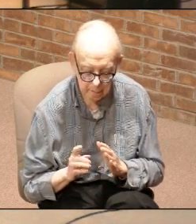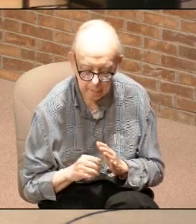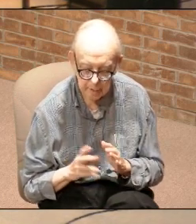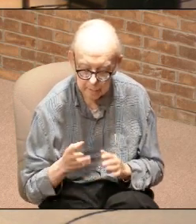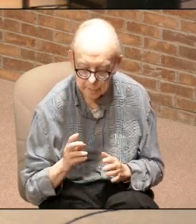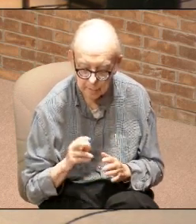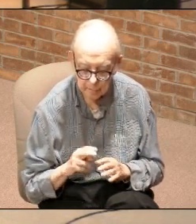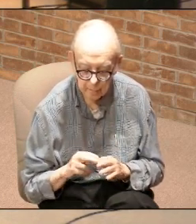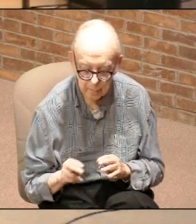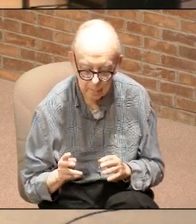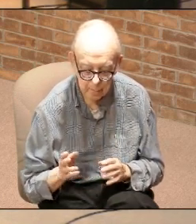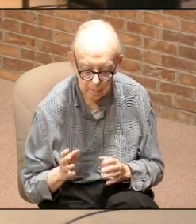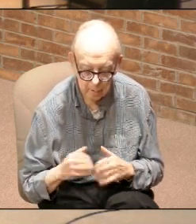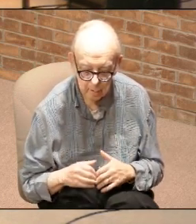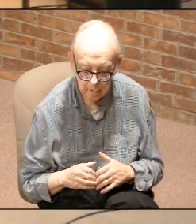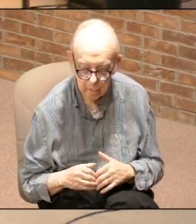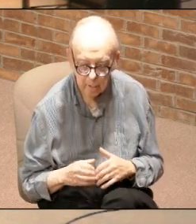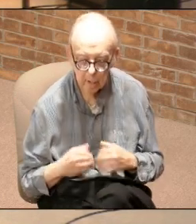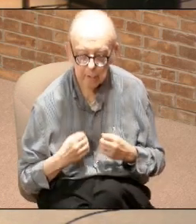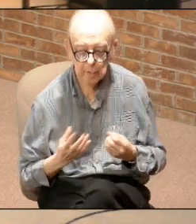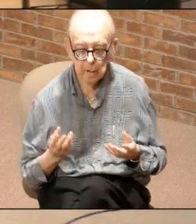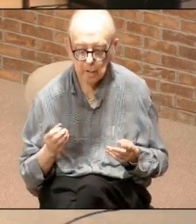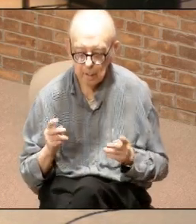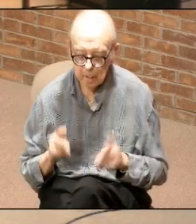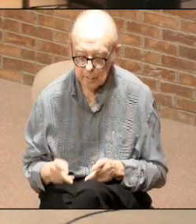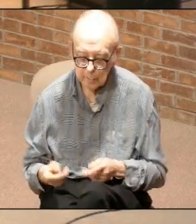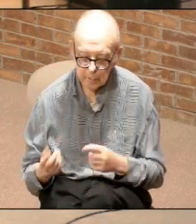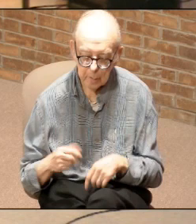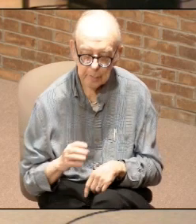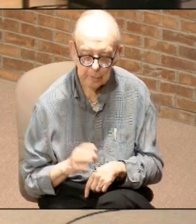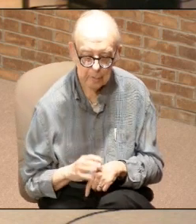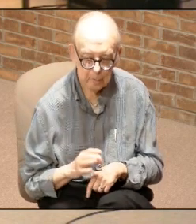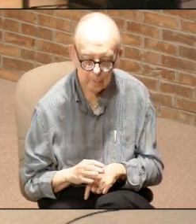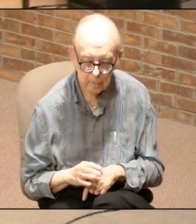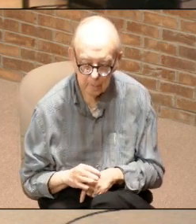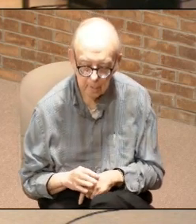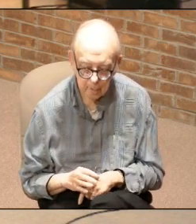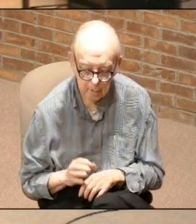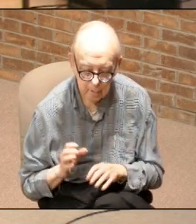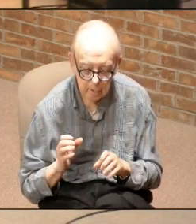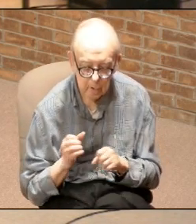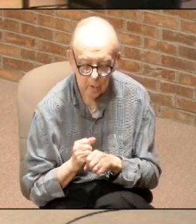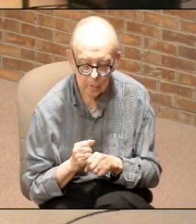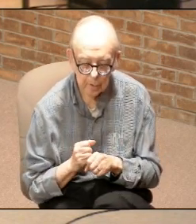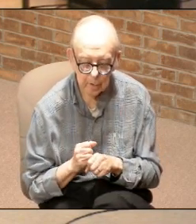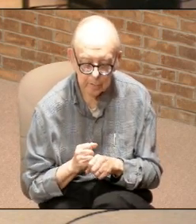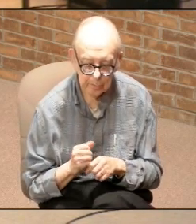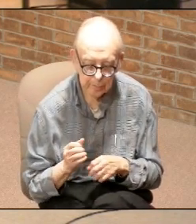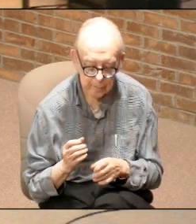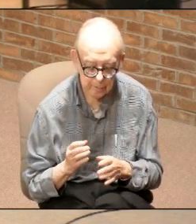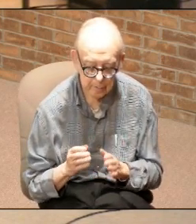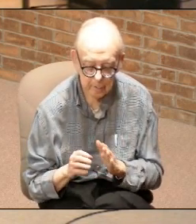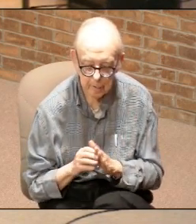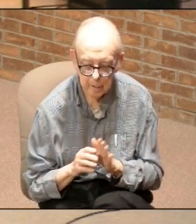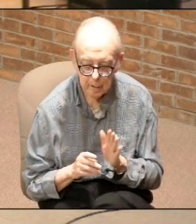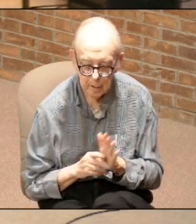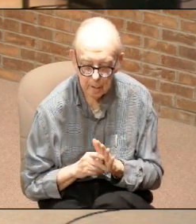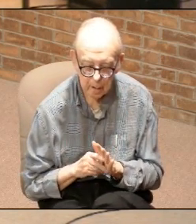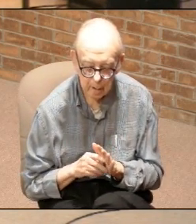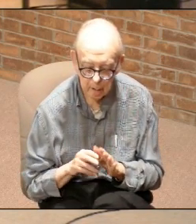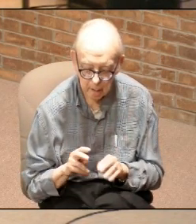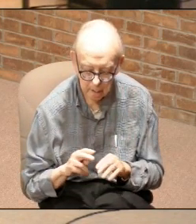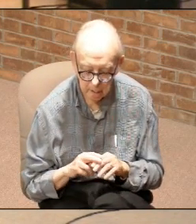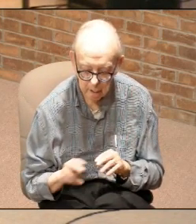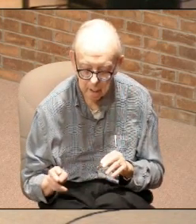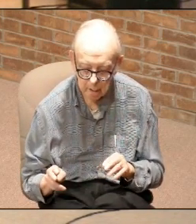we had a lot of lost people coming to church and they were holding on to the back of the pews and these